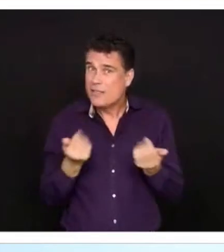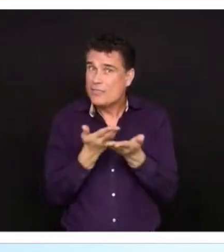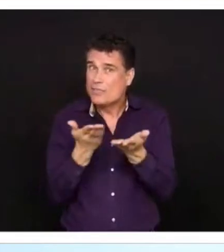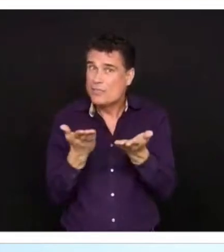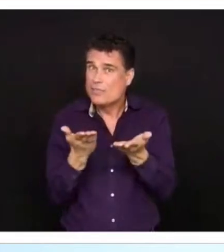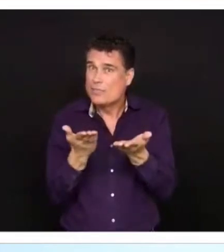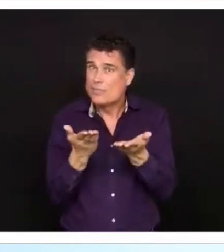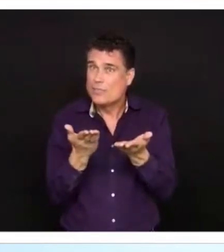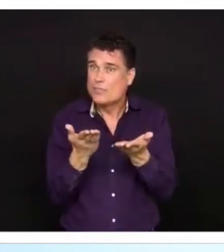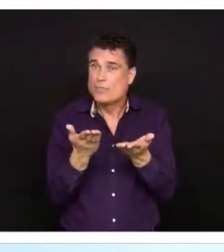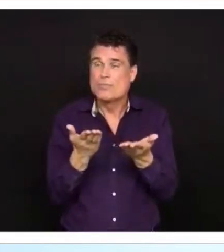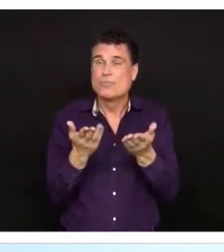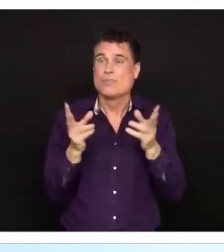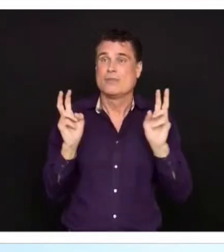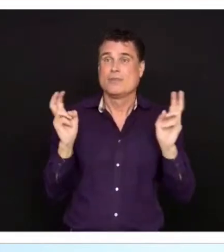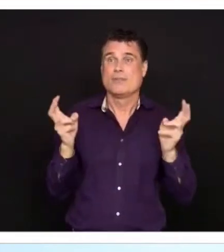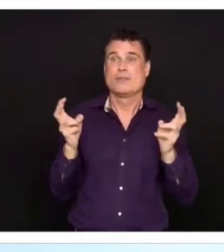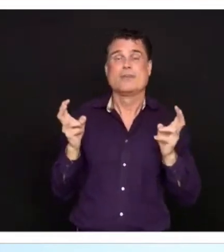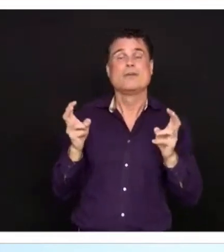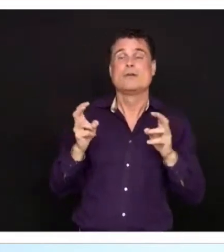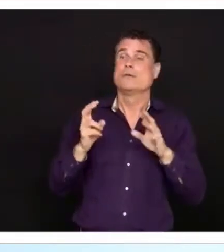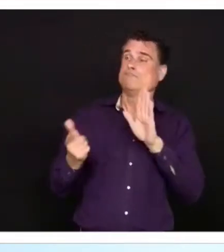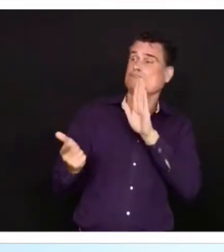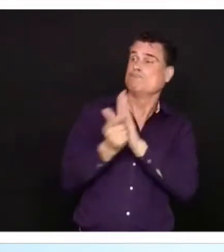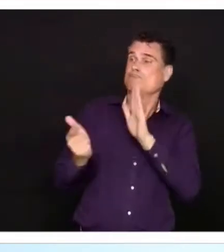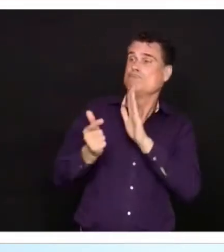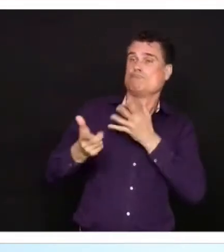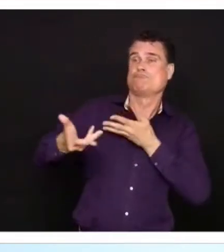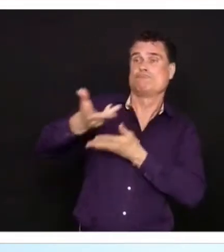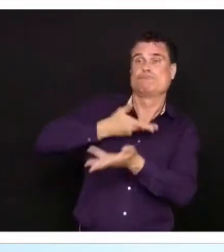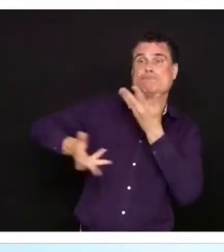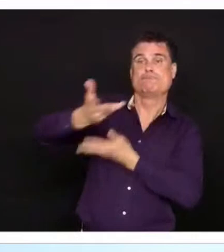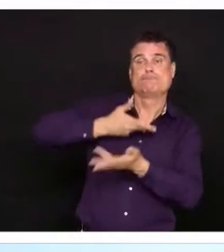yet. And I'm sorry, the second question was around,